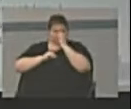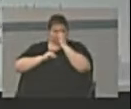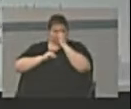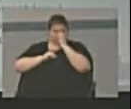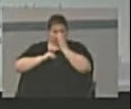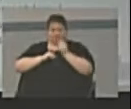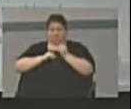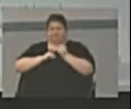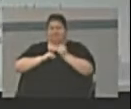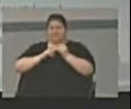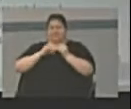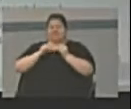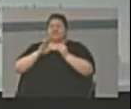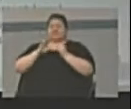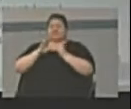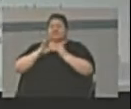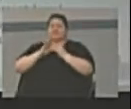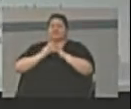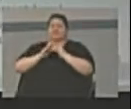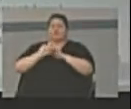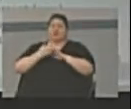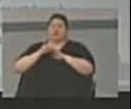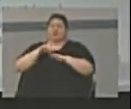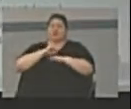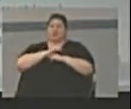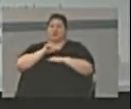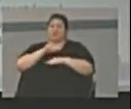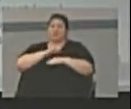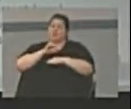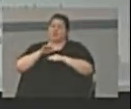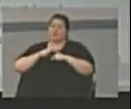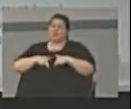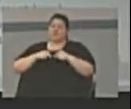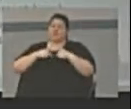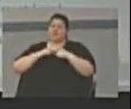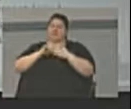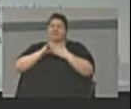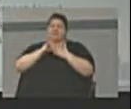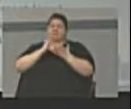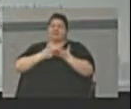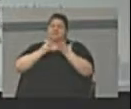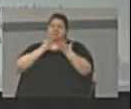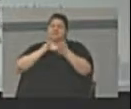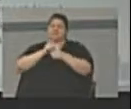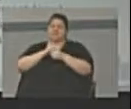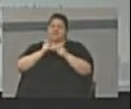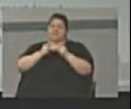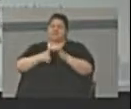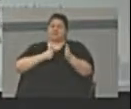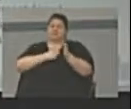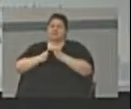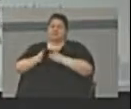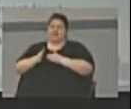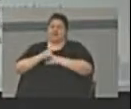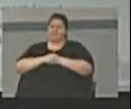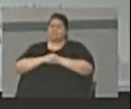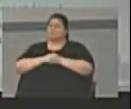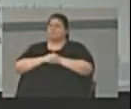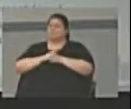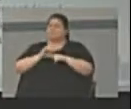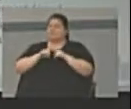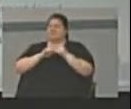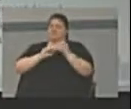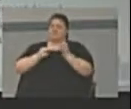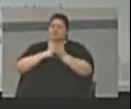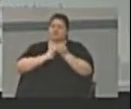And the community character, quality of life, is a topic that hasn't been traditionally looked at in our master plans and sector plans, but they're really important for